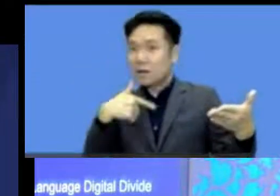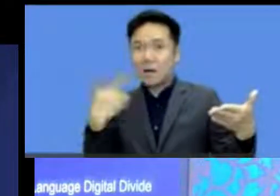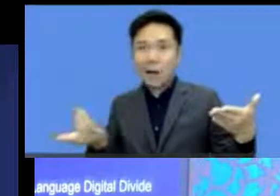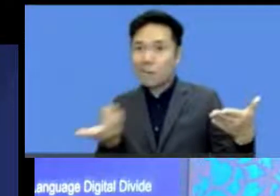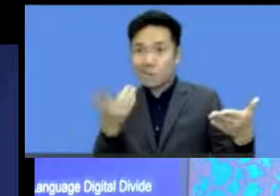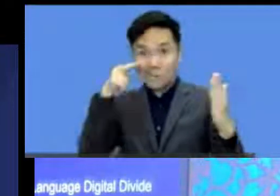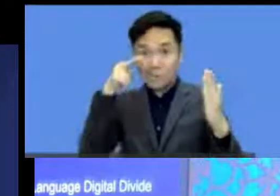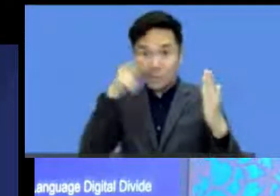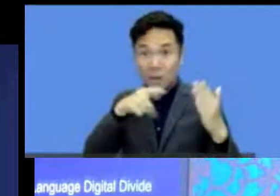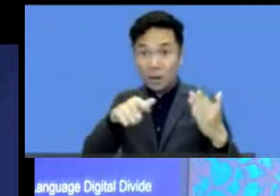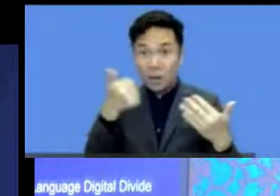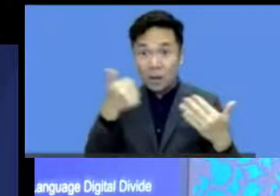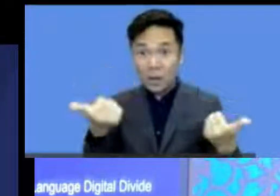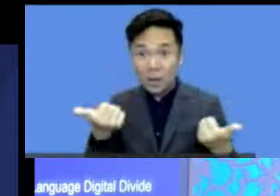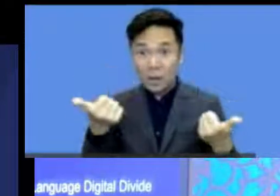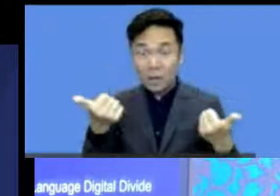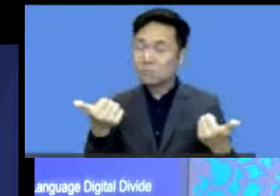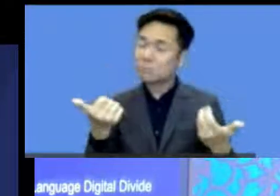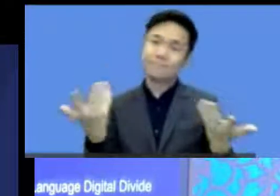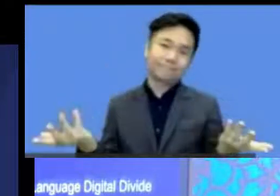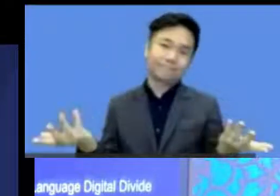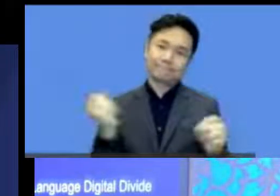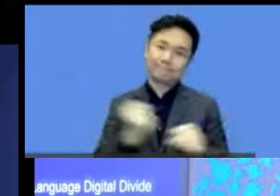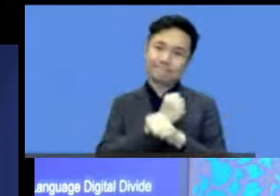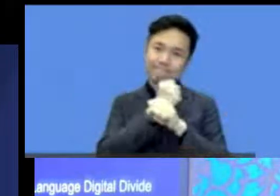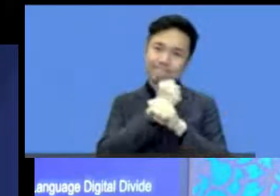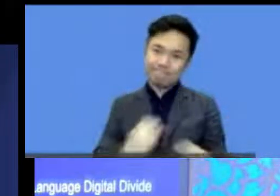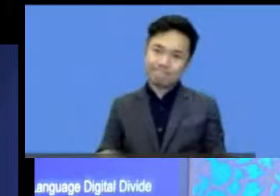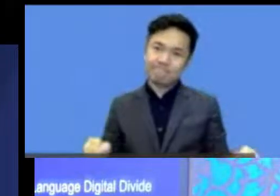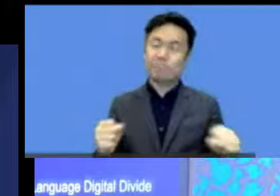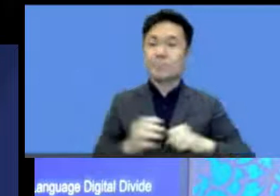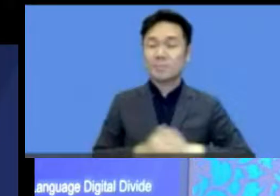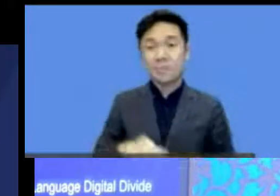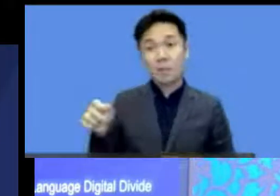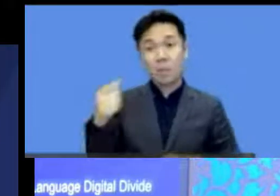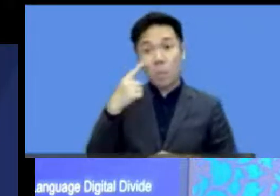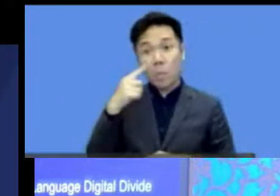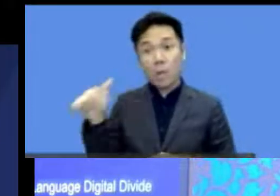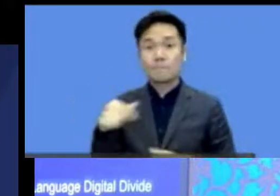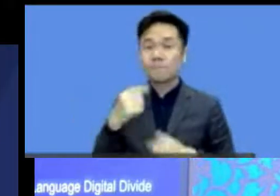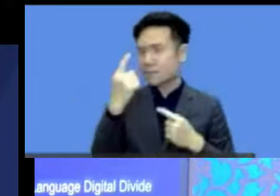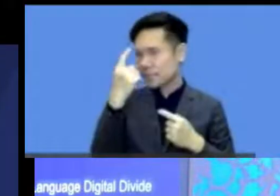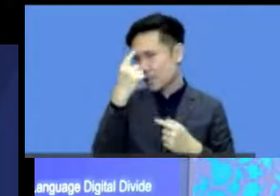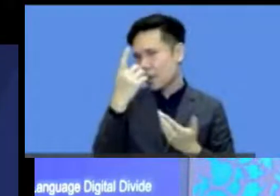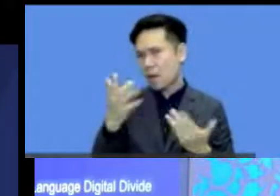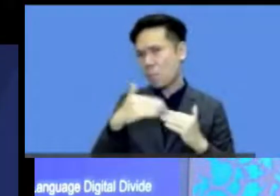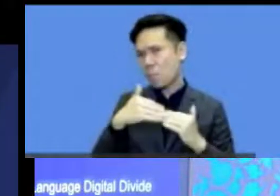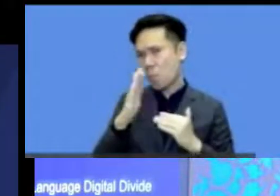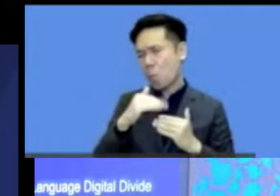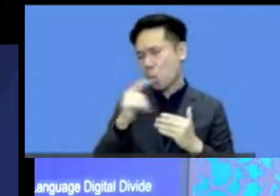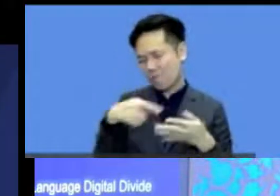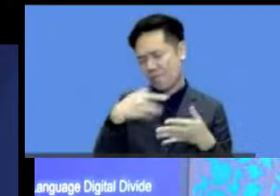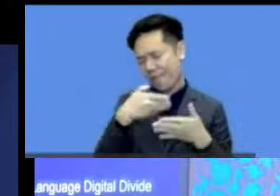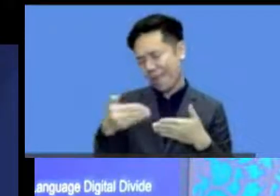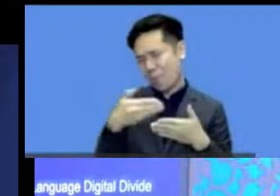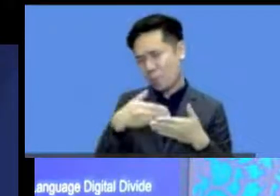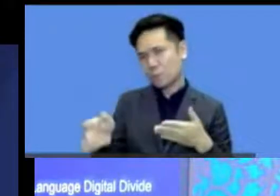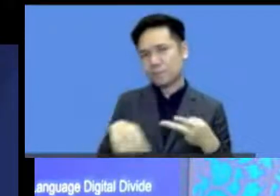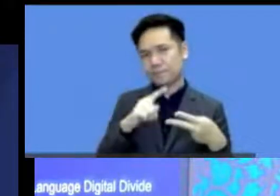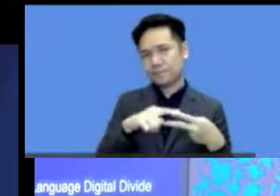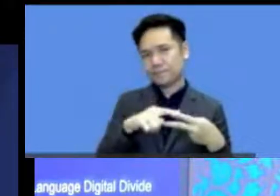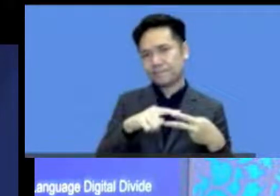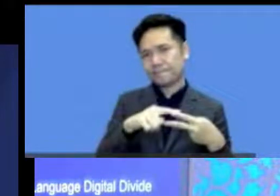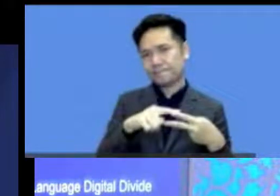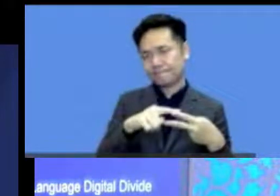for education? So when we talk about going to school or digital education, we have to address this issue. The second thing that was found